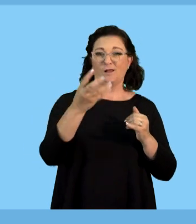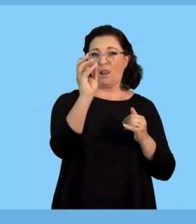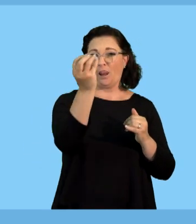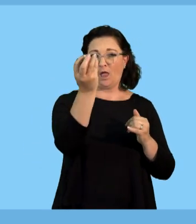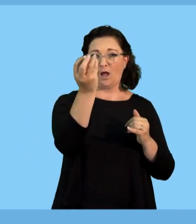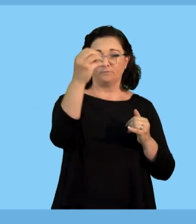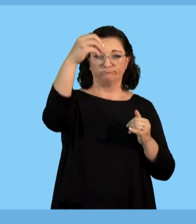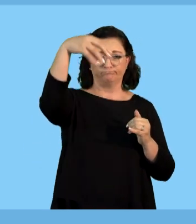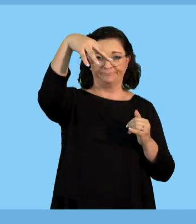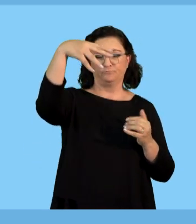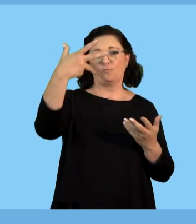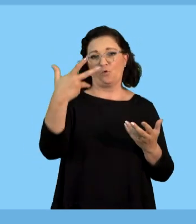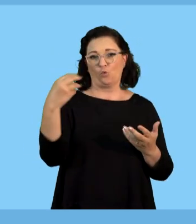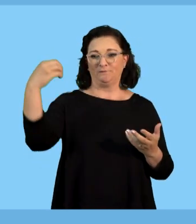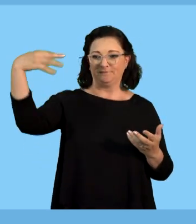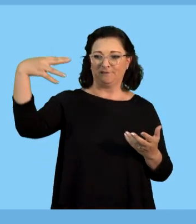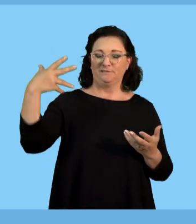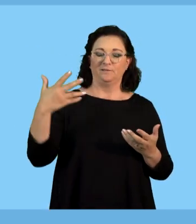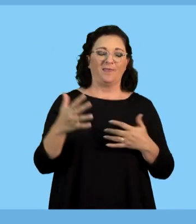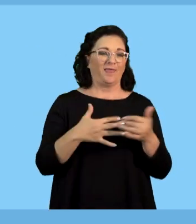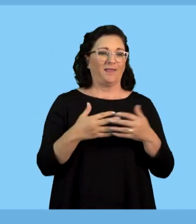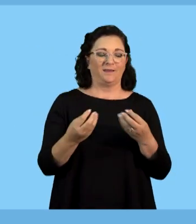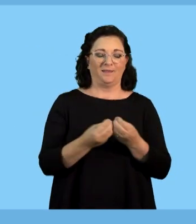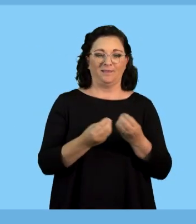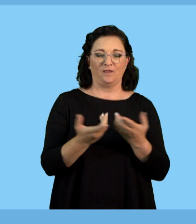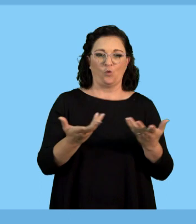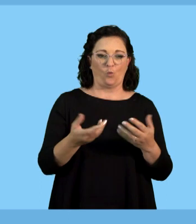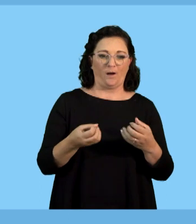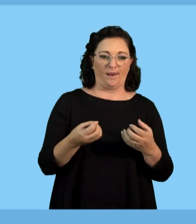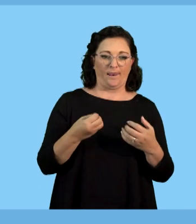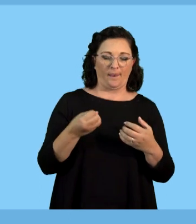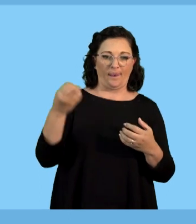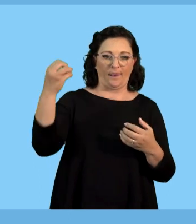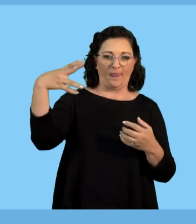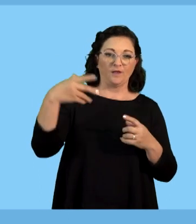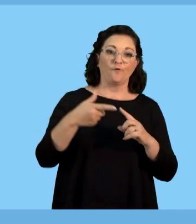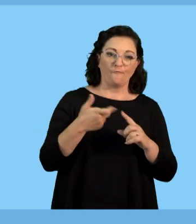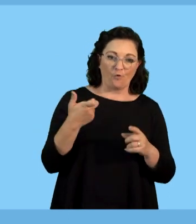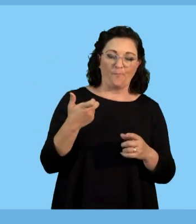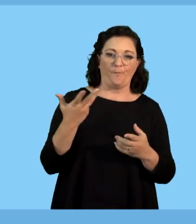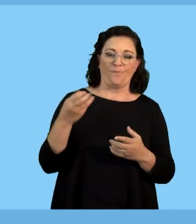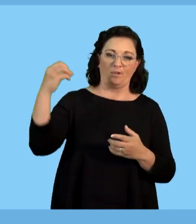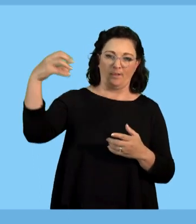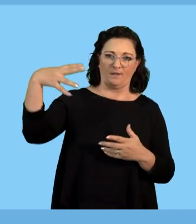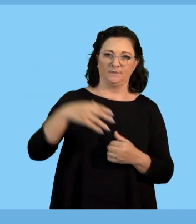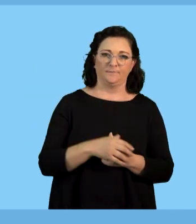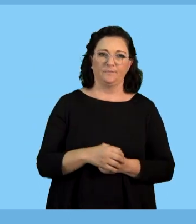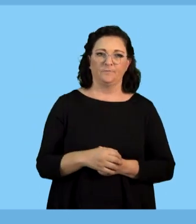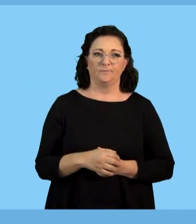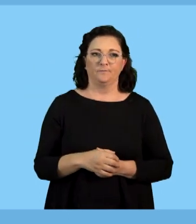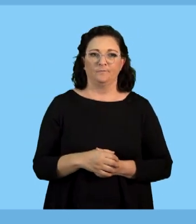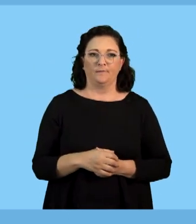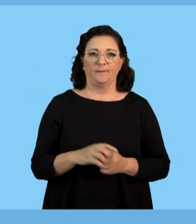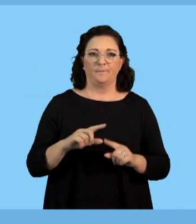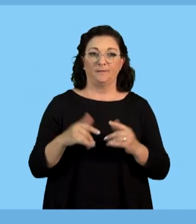be a light bulb or any object that emits light, can be a light bulb and also can be the sun as the main source of light. So